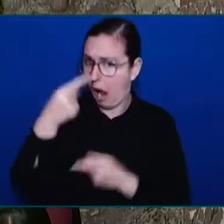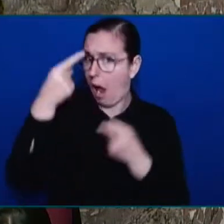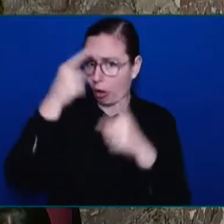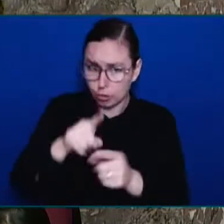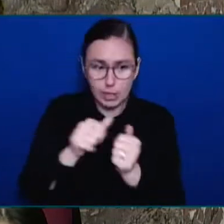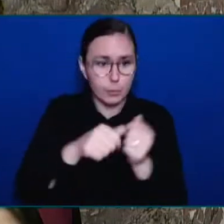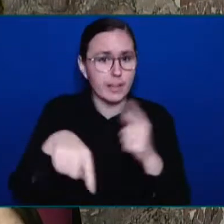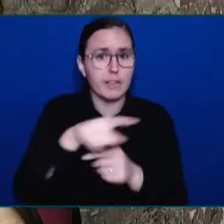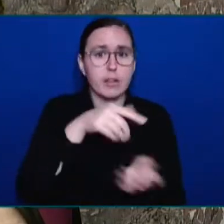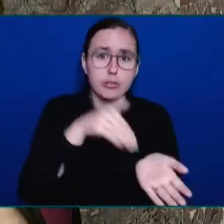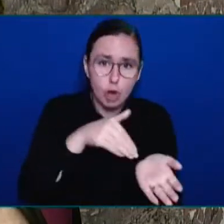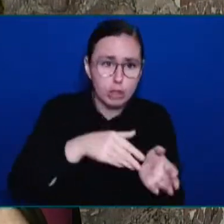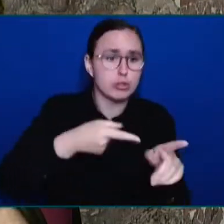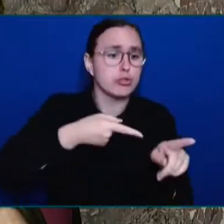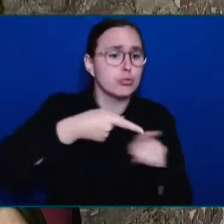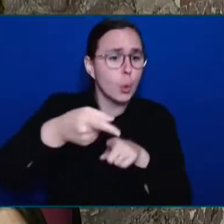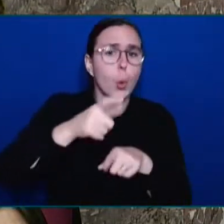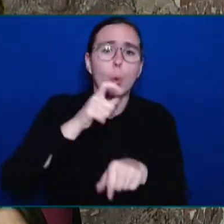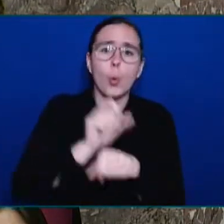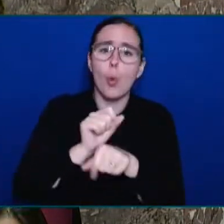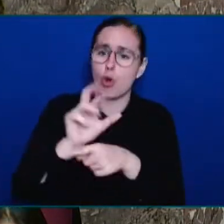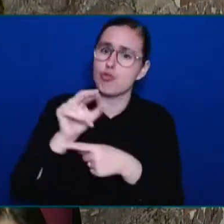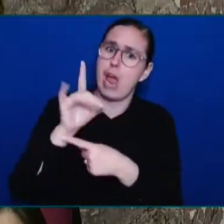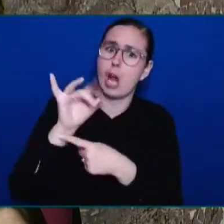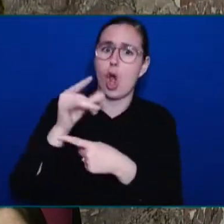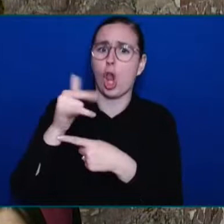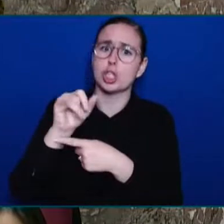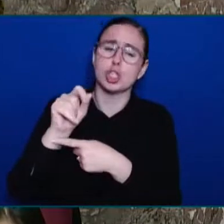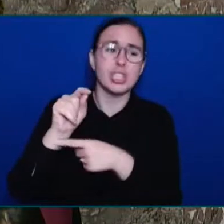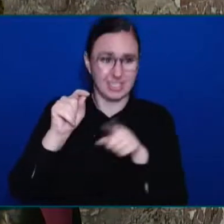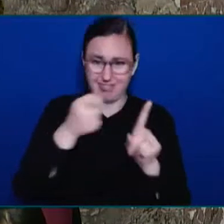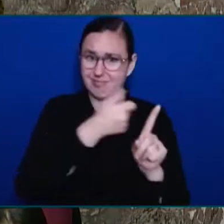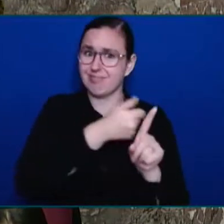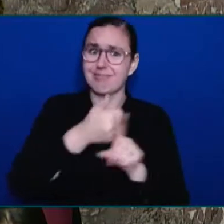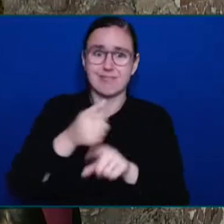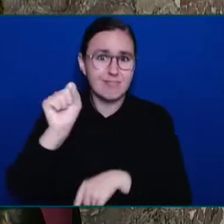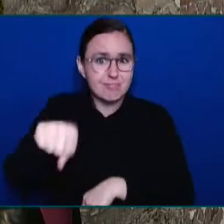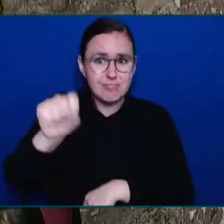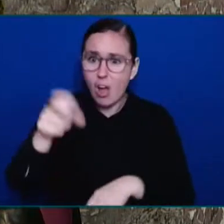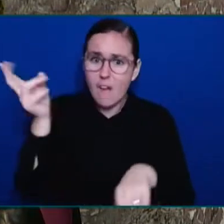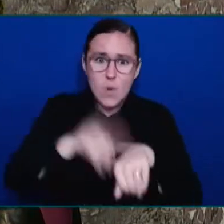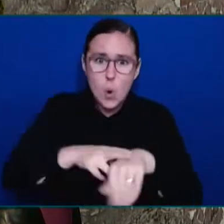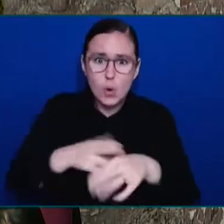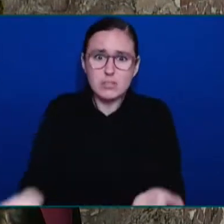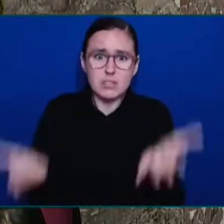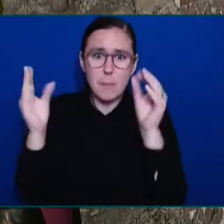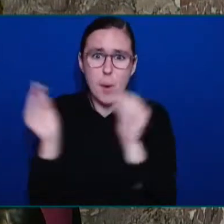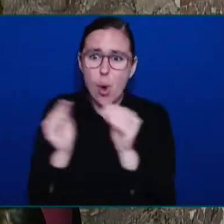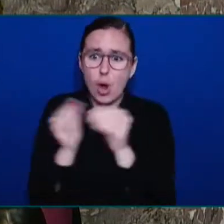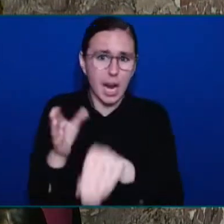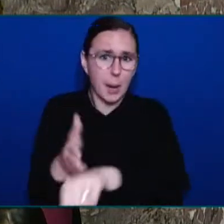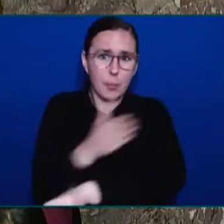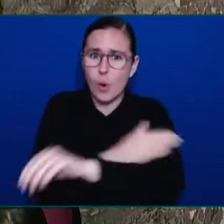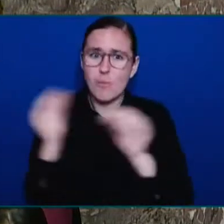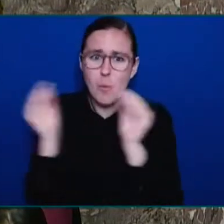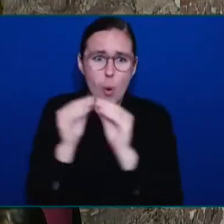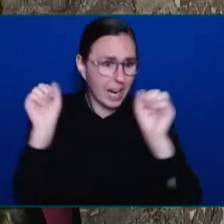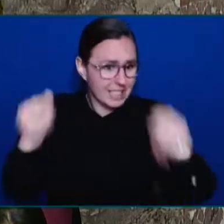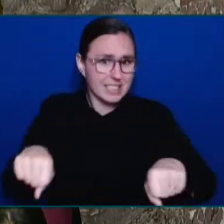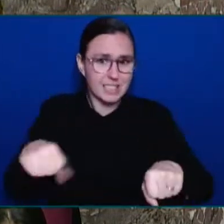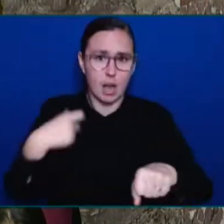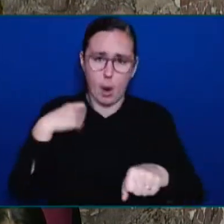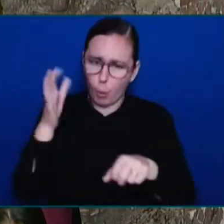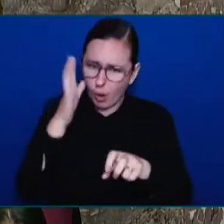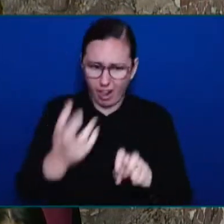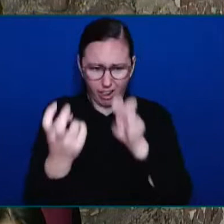absolutely will meet with them and absolutely work to do better. But I would say this, Honourable Speaker, I would say this on this question,